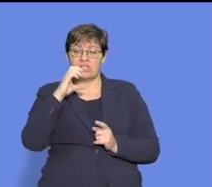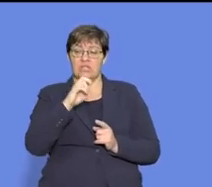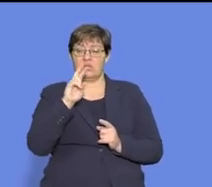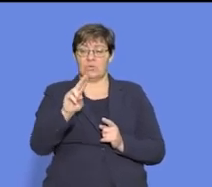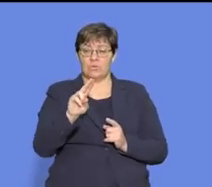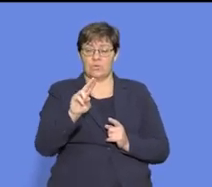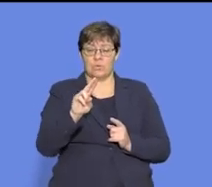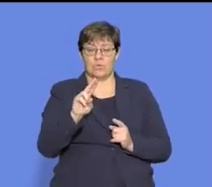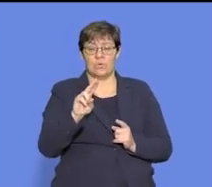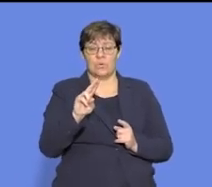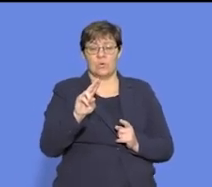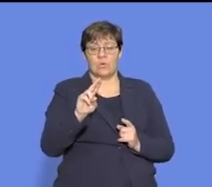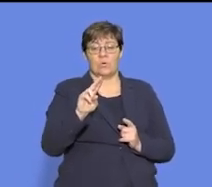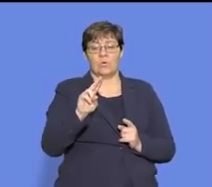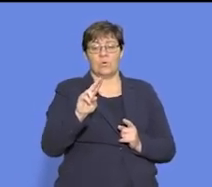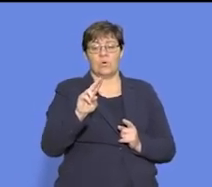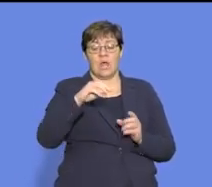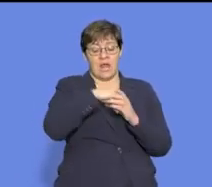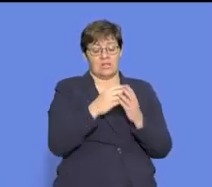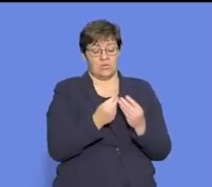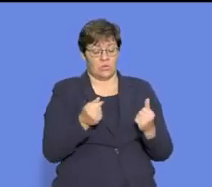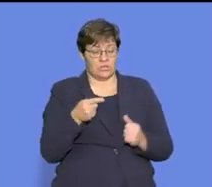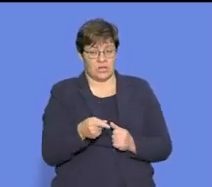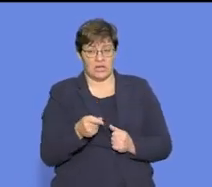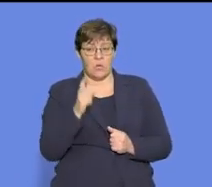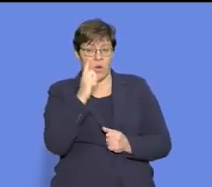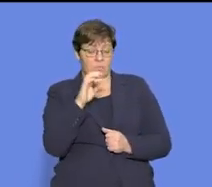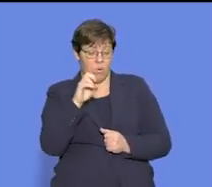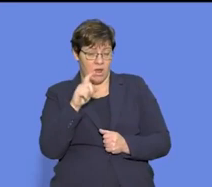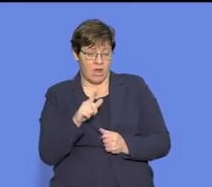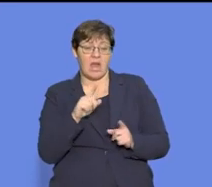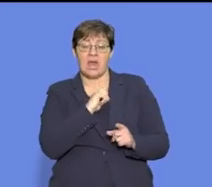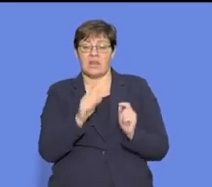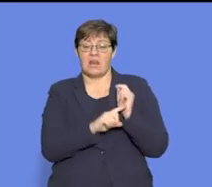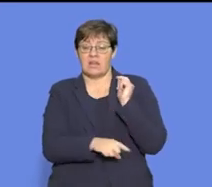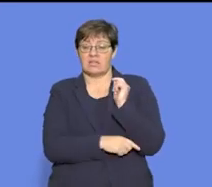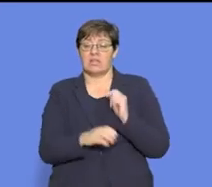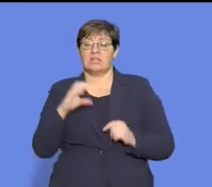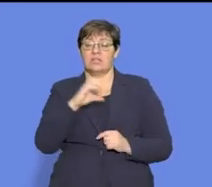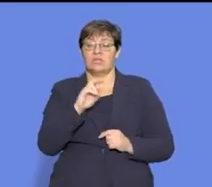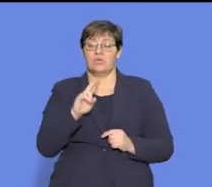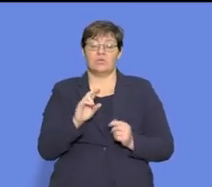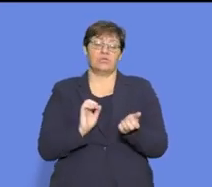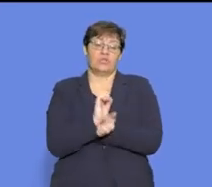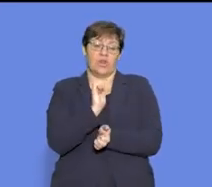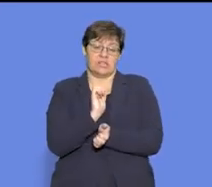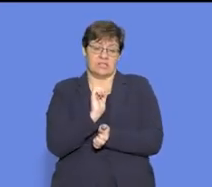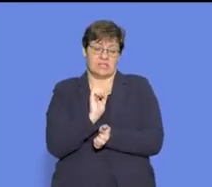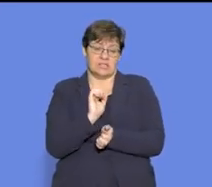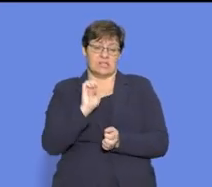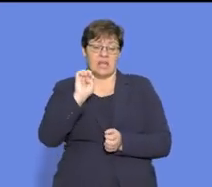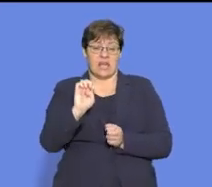oxidizing agent is copper ions, 1 molar. And the final thing there is the copper